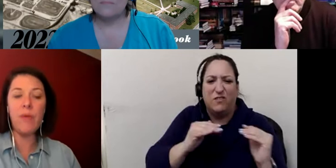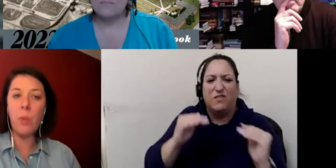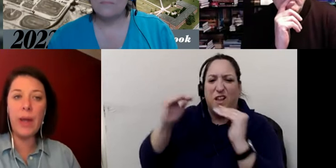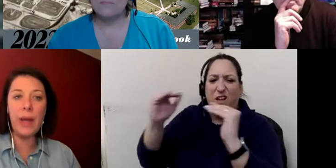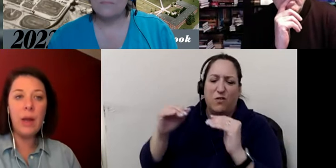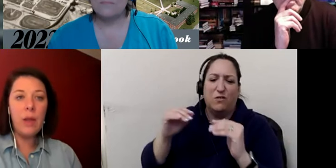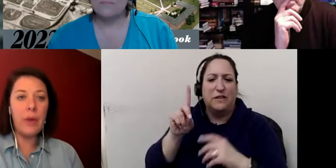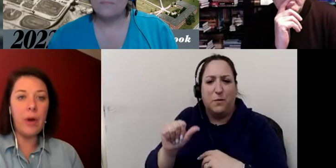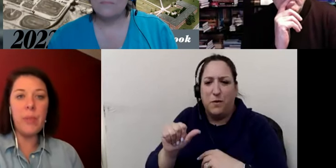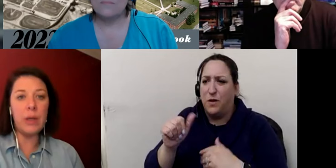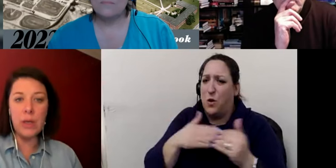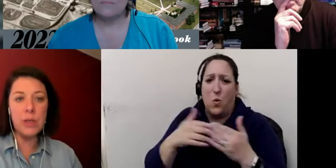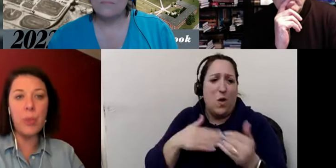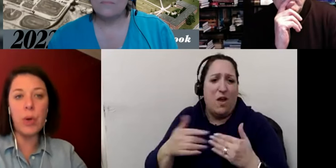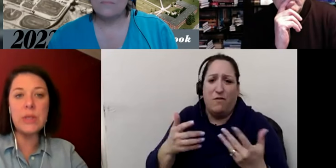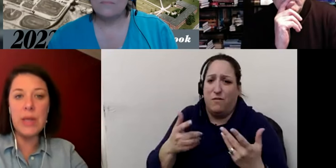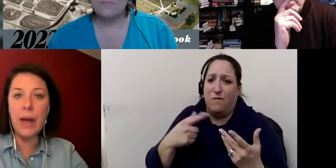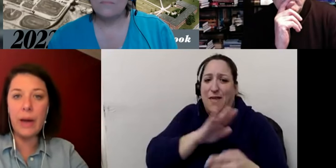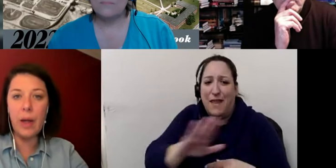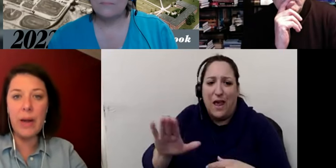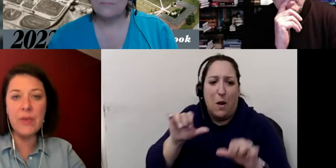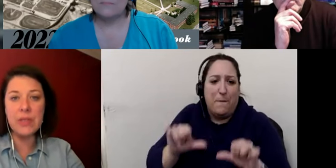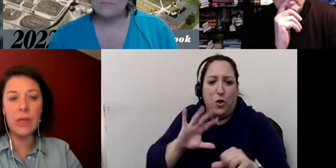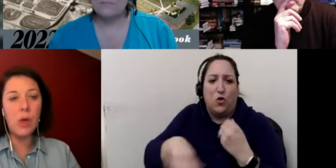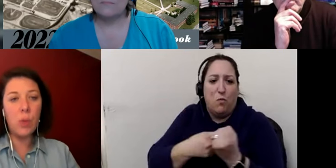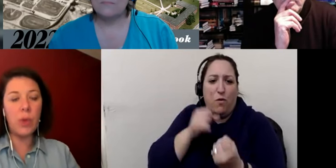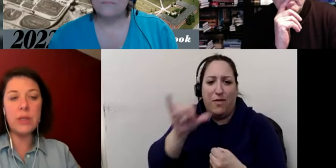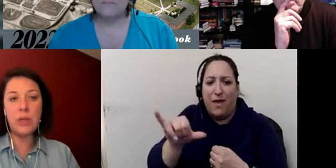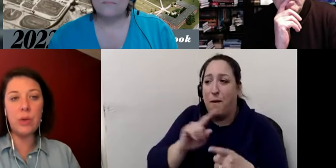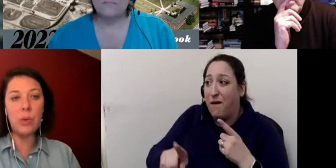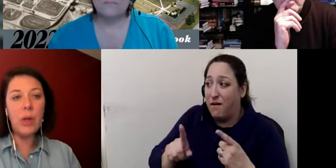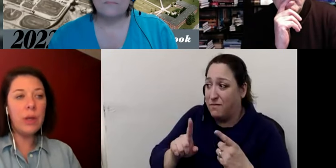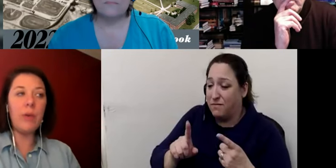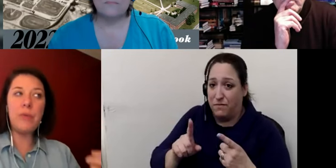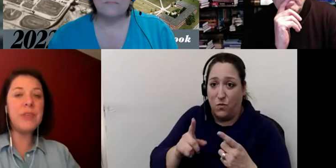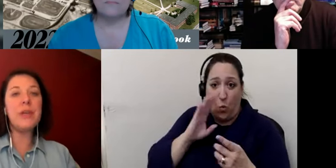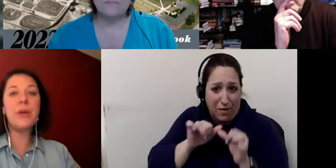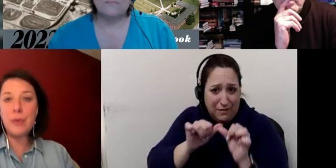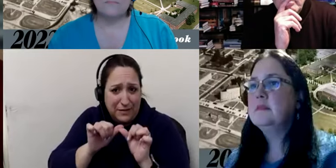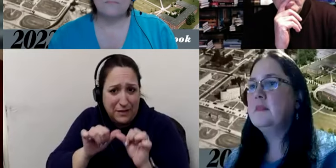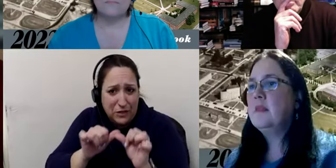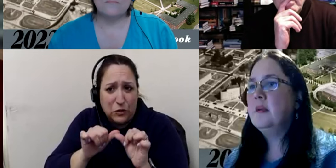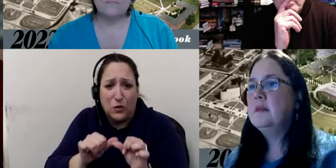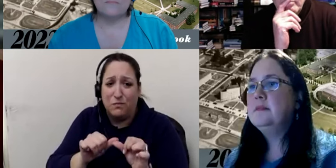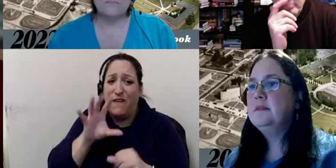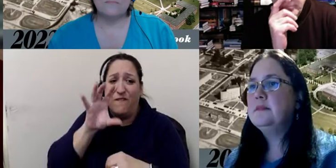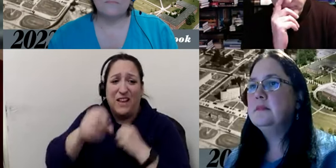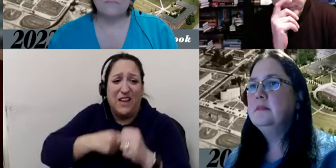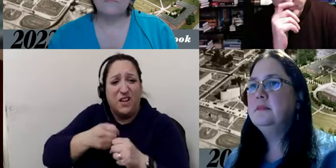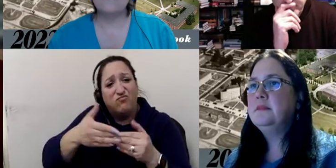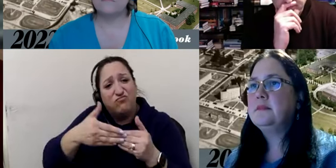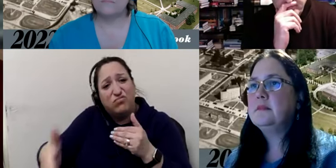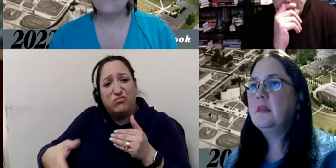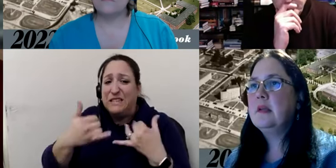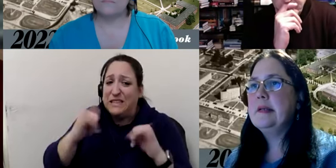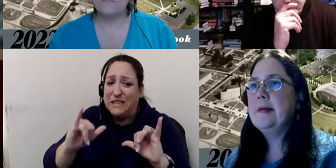their community in whatever way their ability supports that. And obviously we'll continue, you know, 50 years from now, you know, we'll